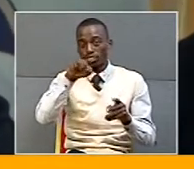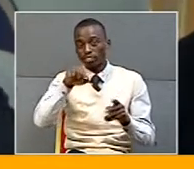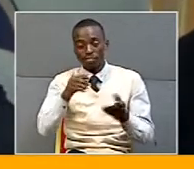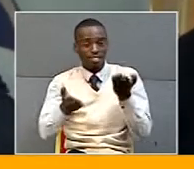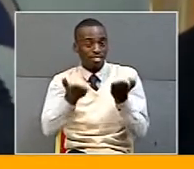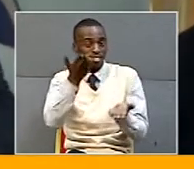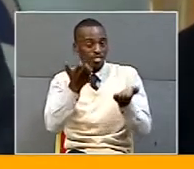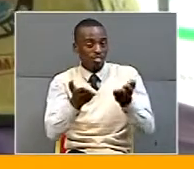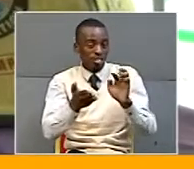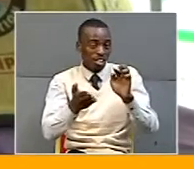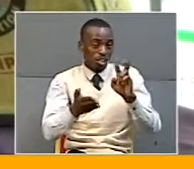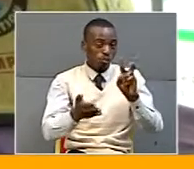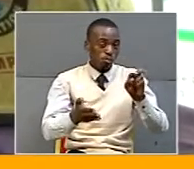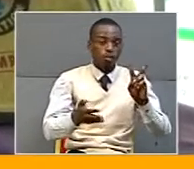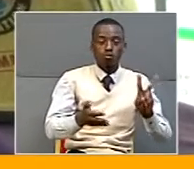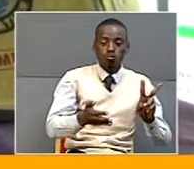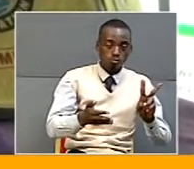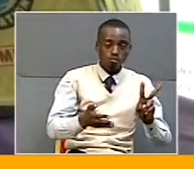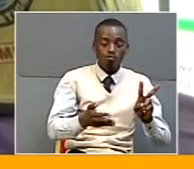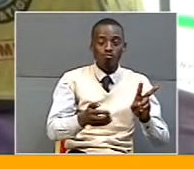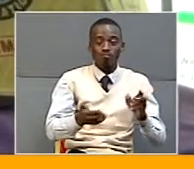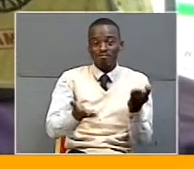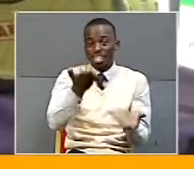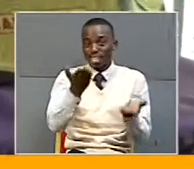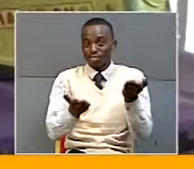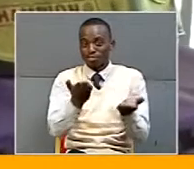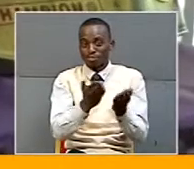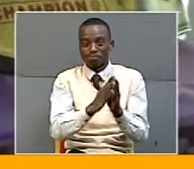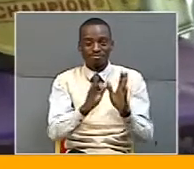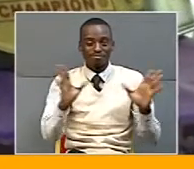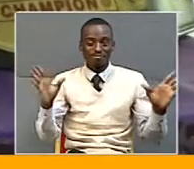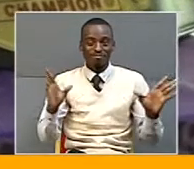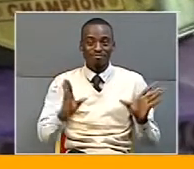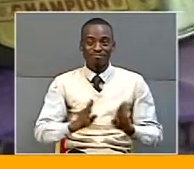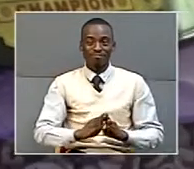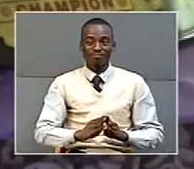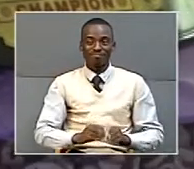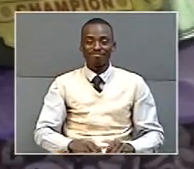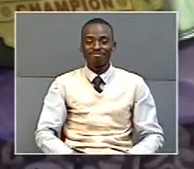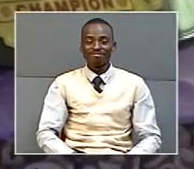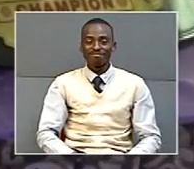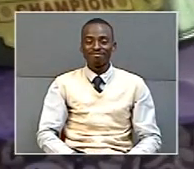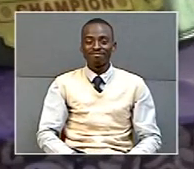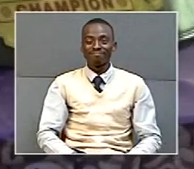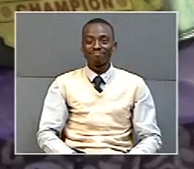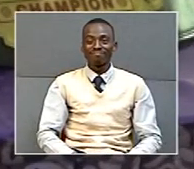to 82.2 kgs. For UBC, Helen Barbara Jizamba.